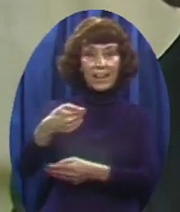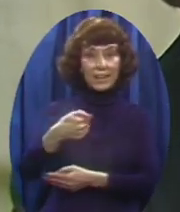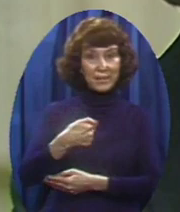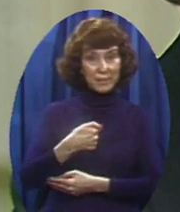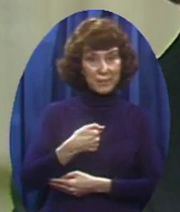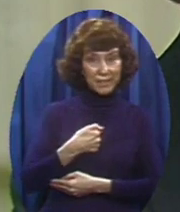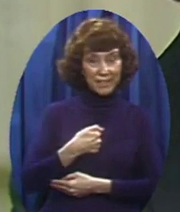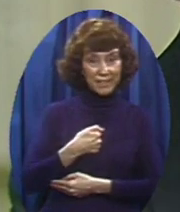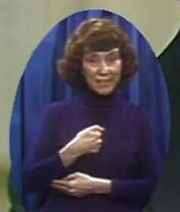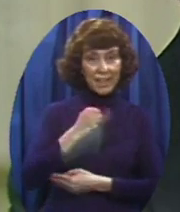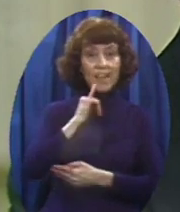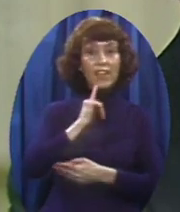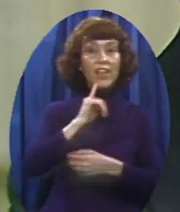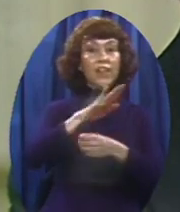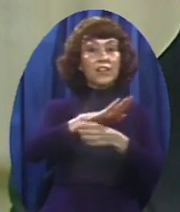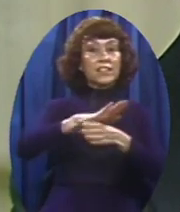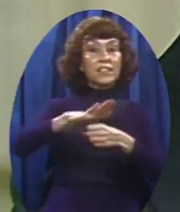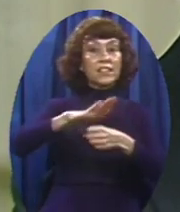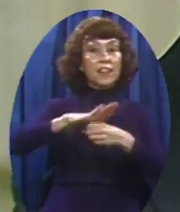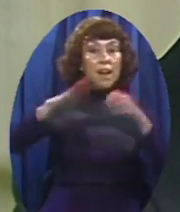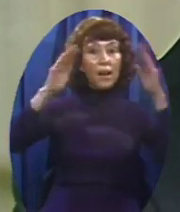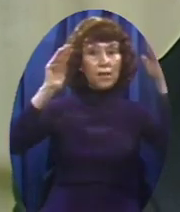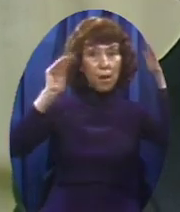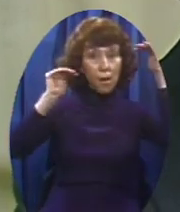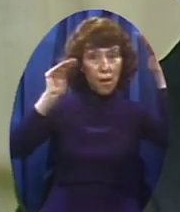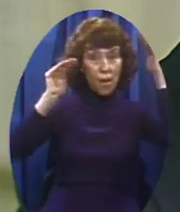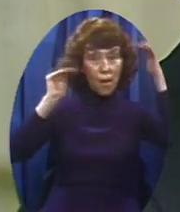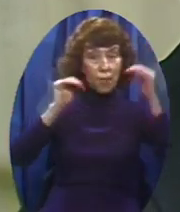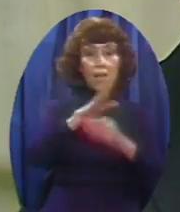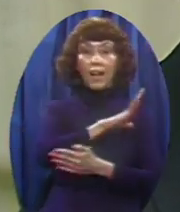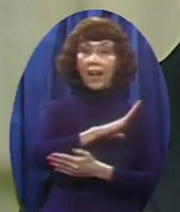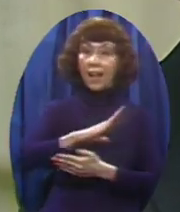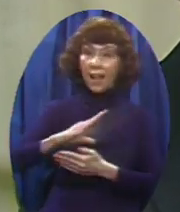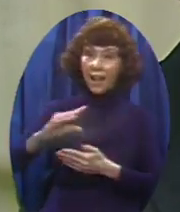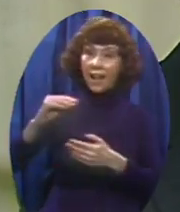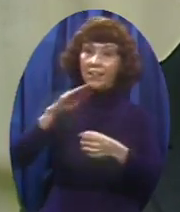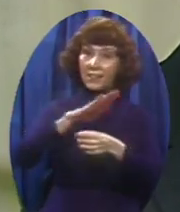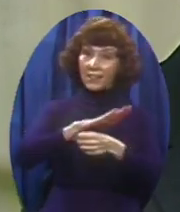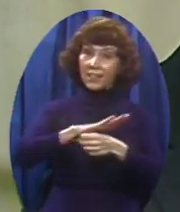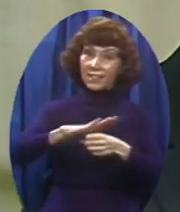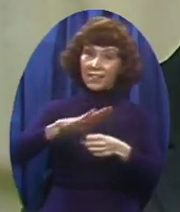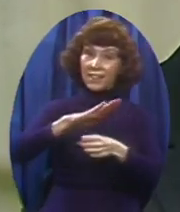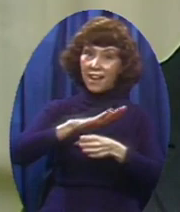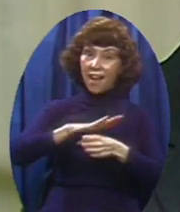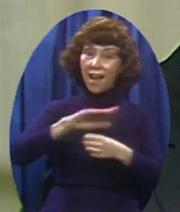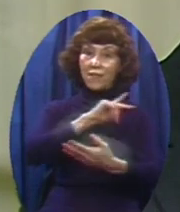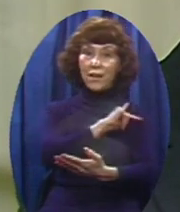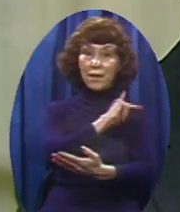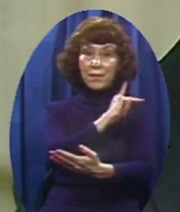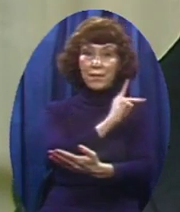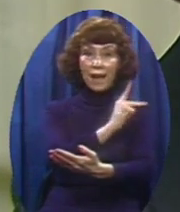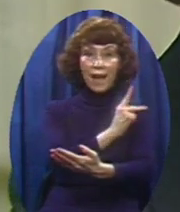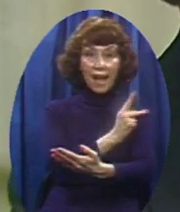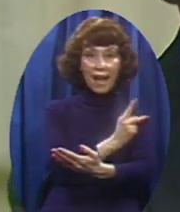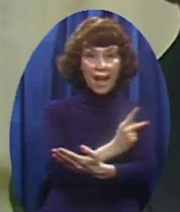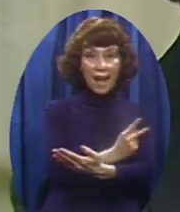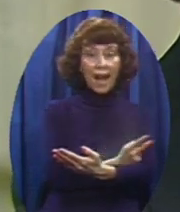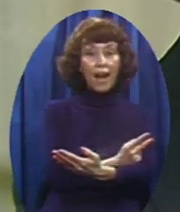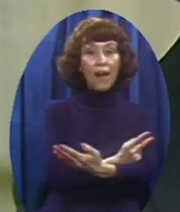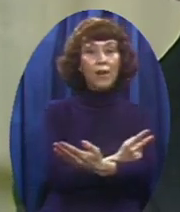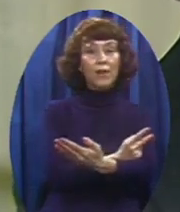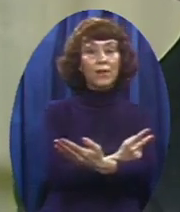And there's quite enough hope and quite enough power